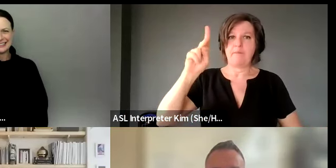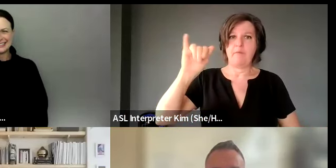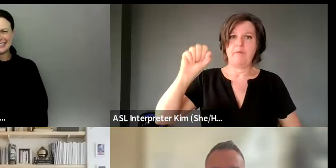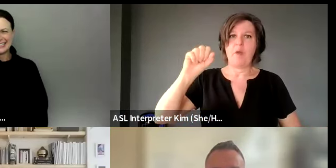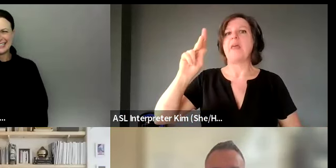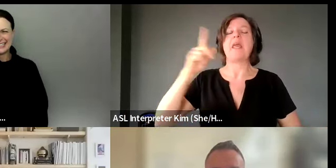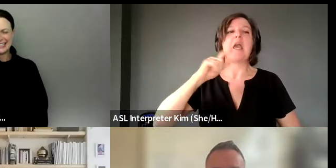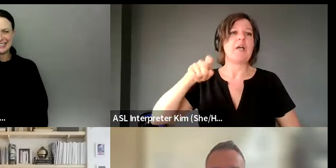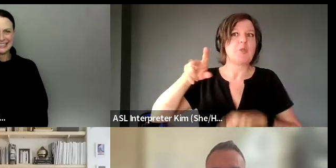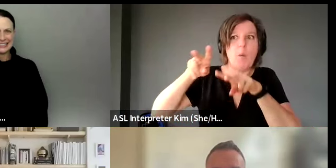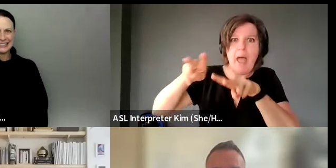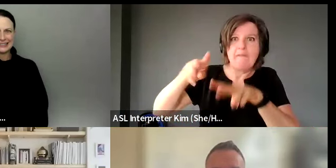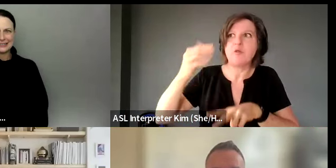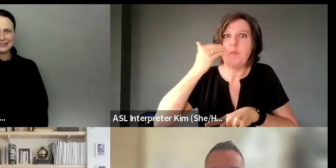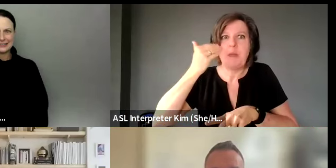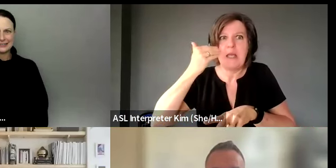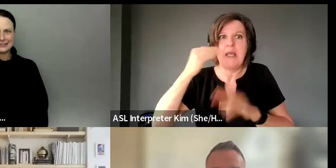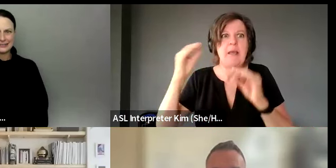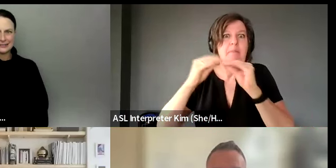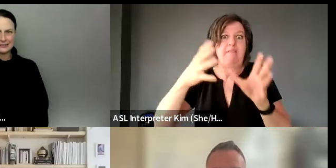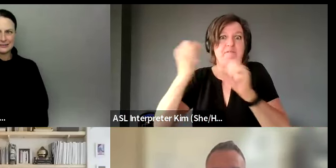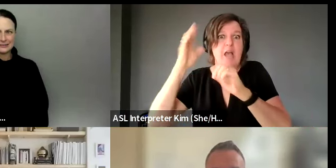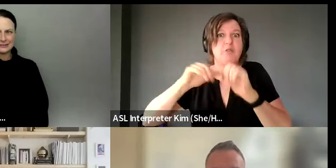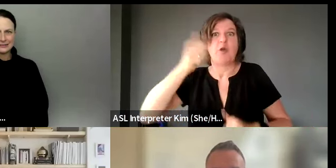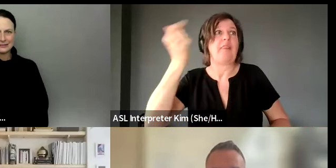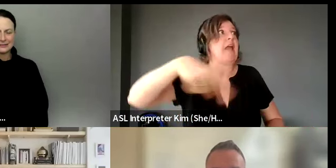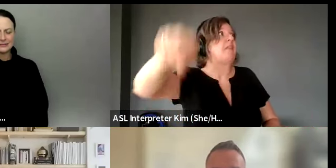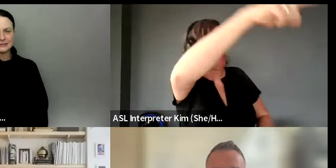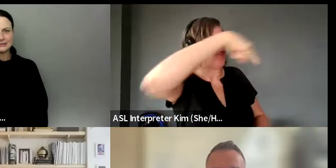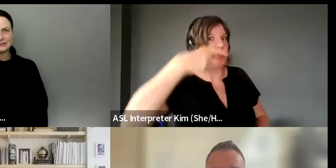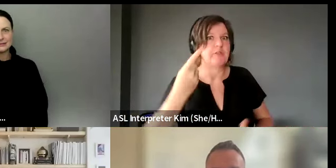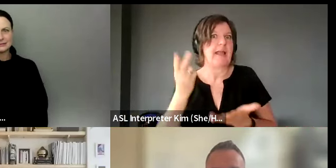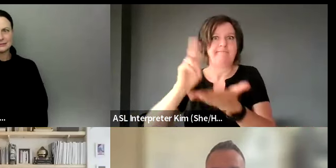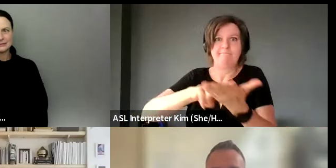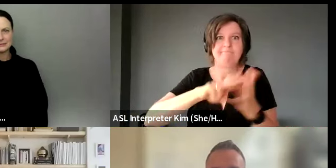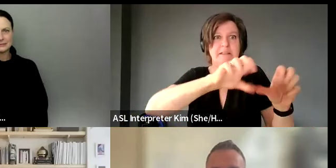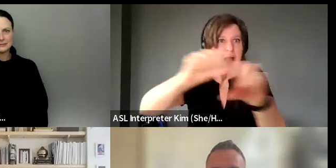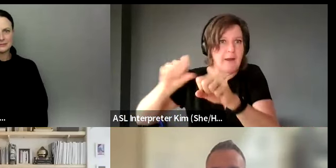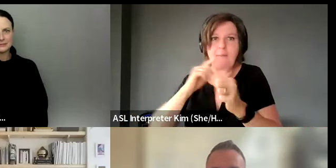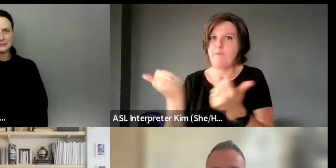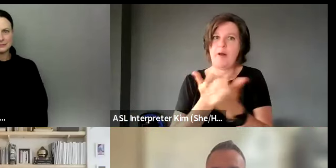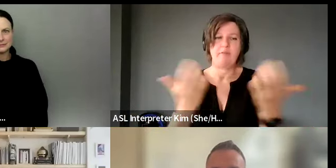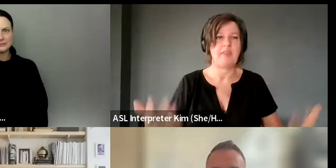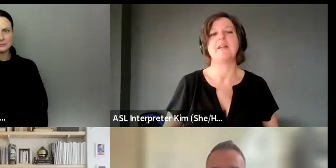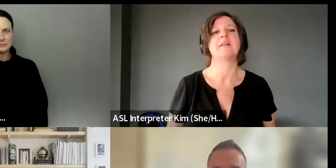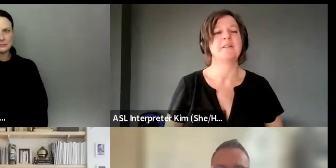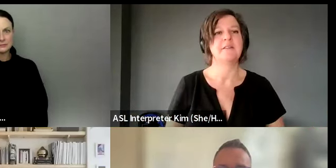of stuff and being faster than the others and signing up for everything. So